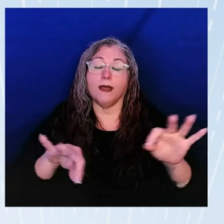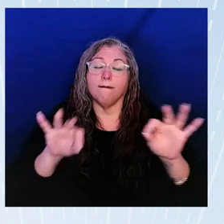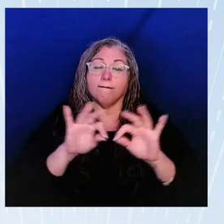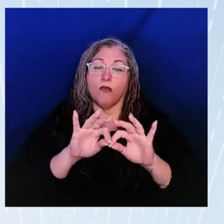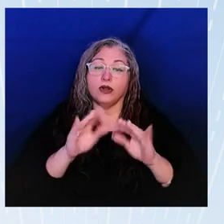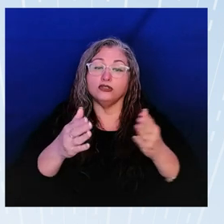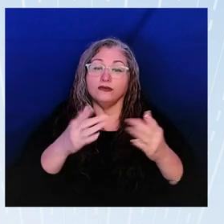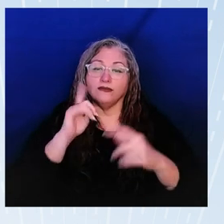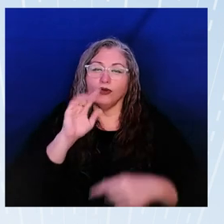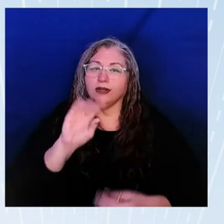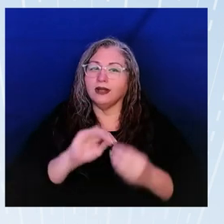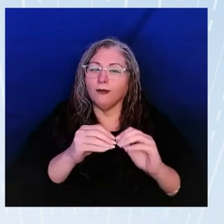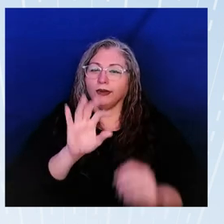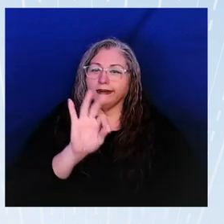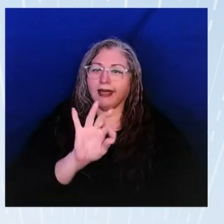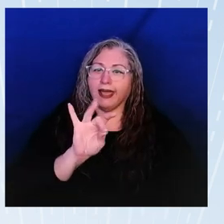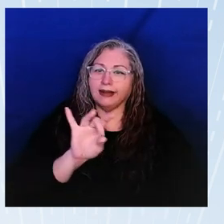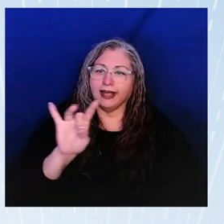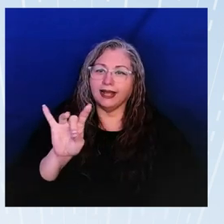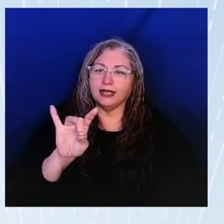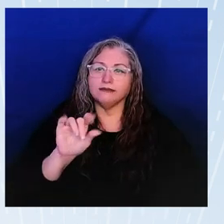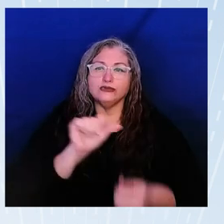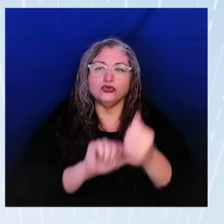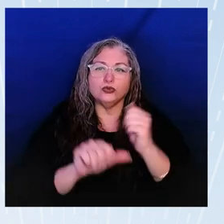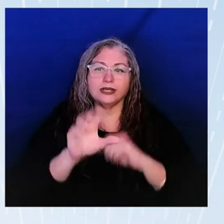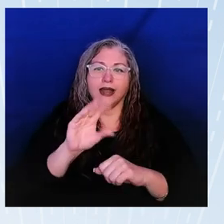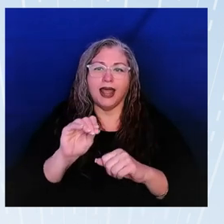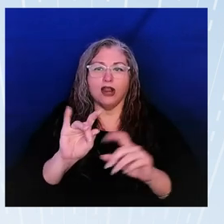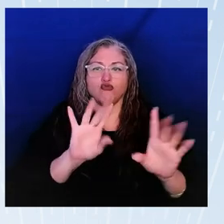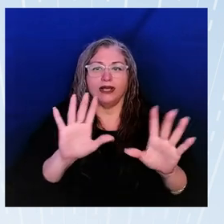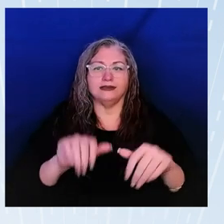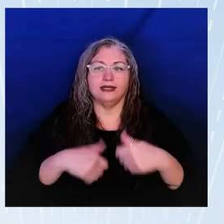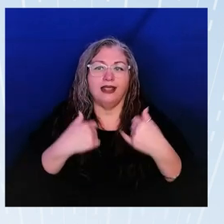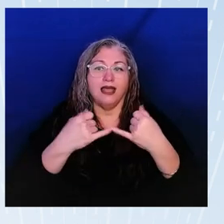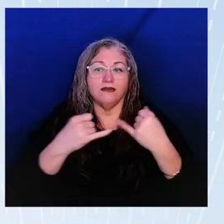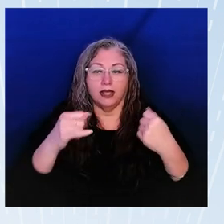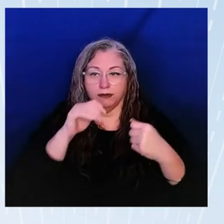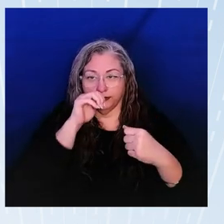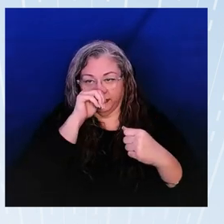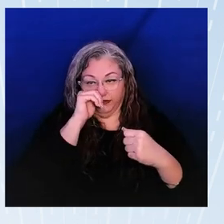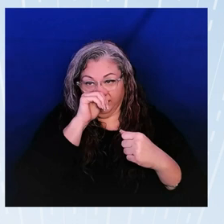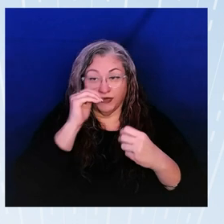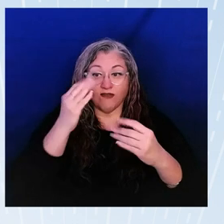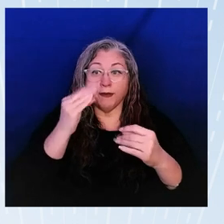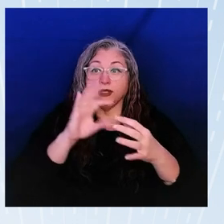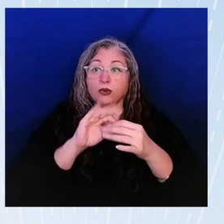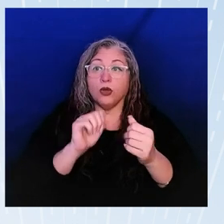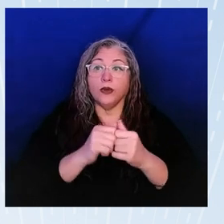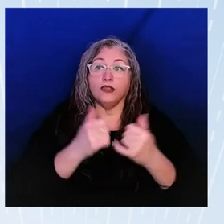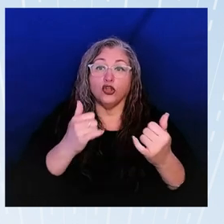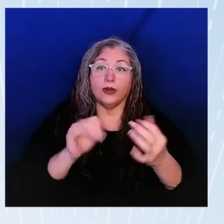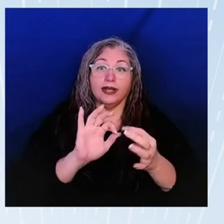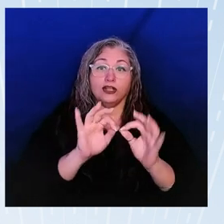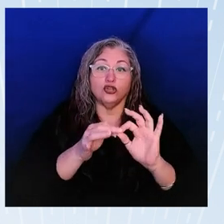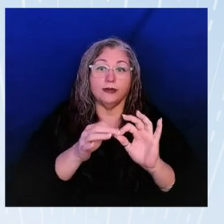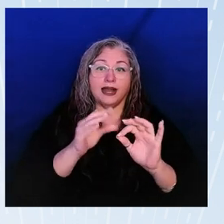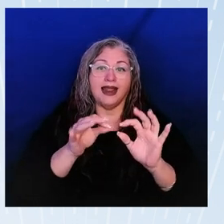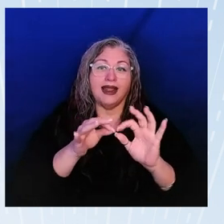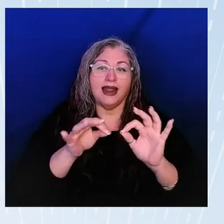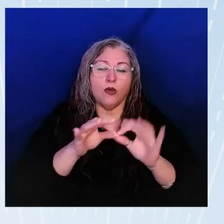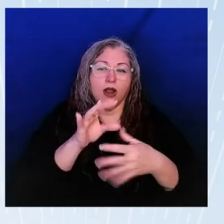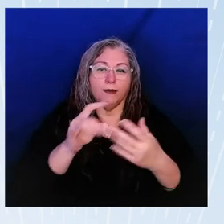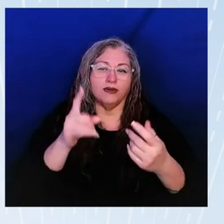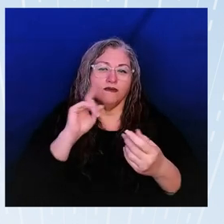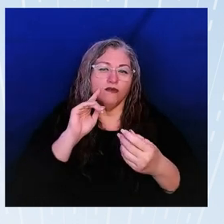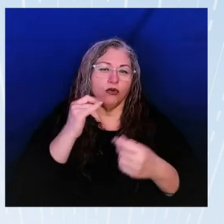of 988, Suicide and Crisis Lifeline, and the information about the current interpretation and language options for 988.